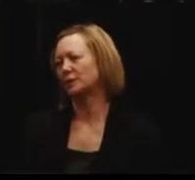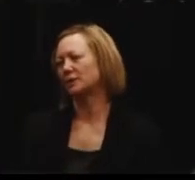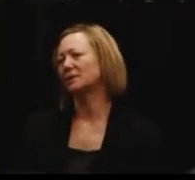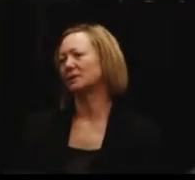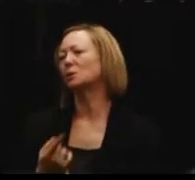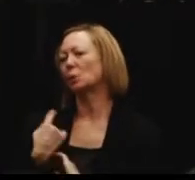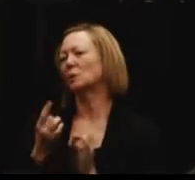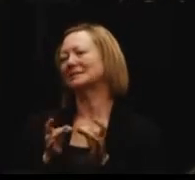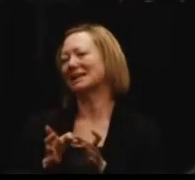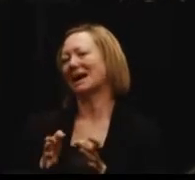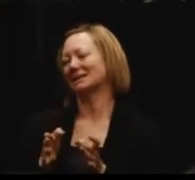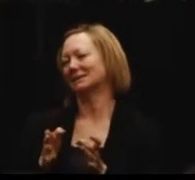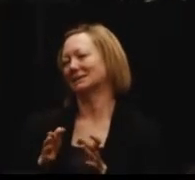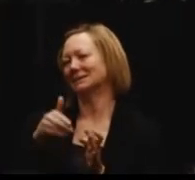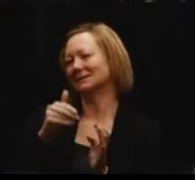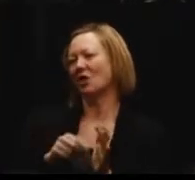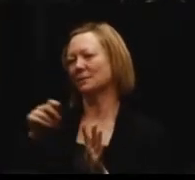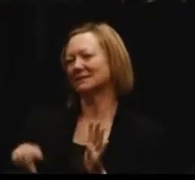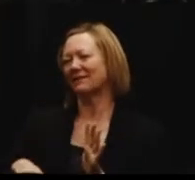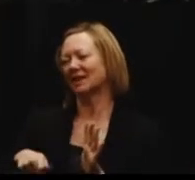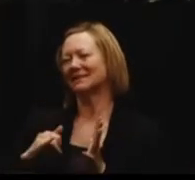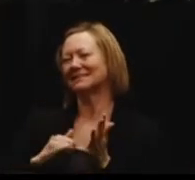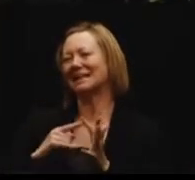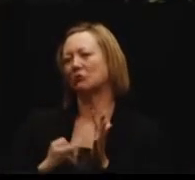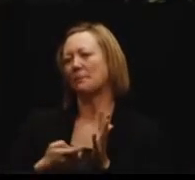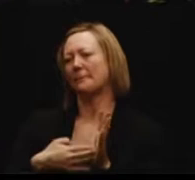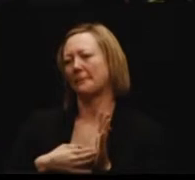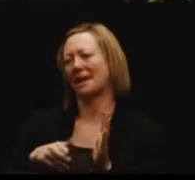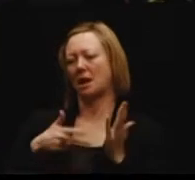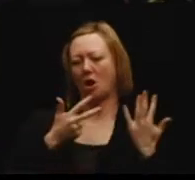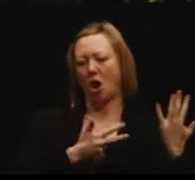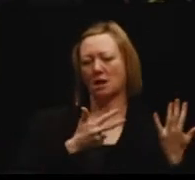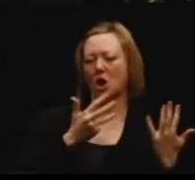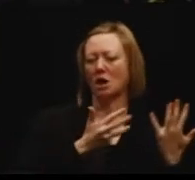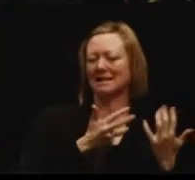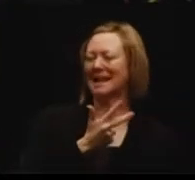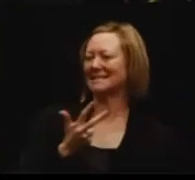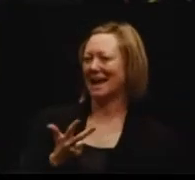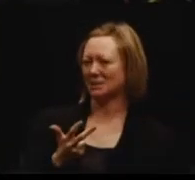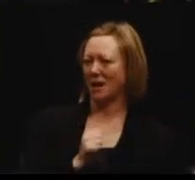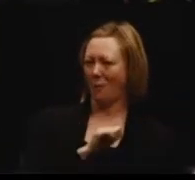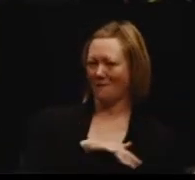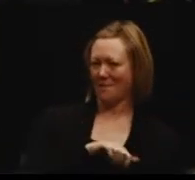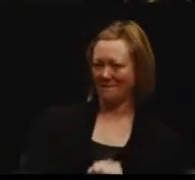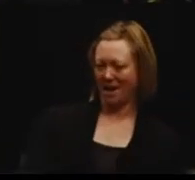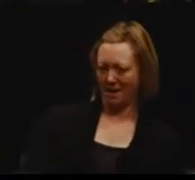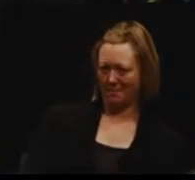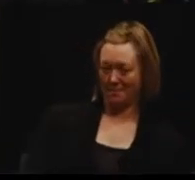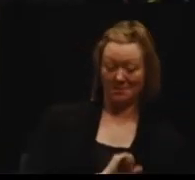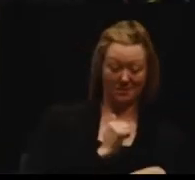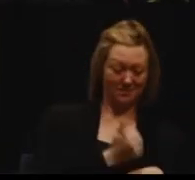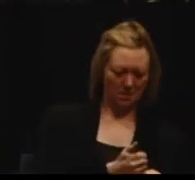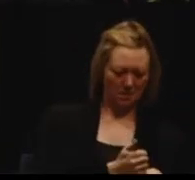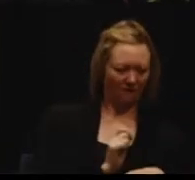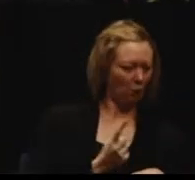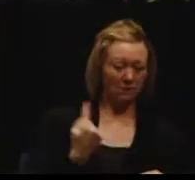Sera in 1988 on our family farm. And when we did that, the first thing we had to do was export. And we